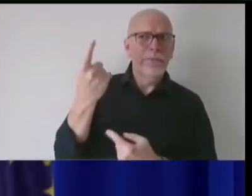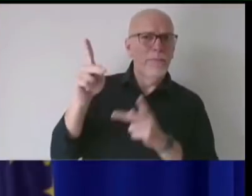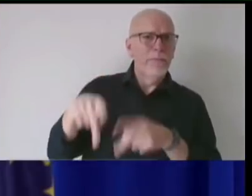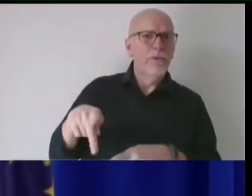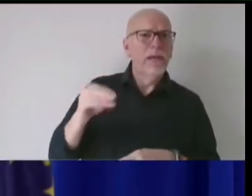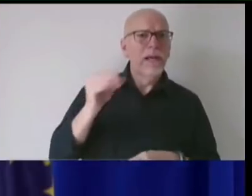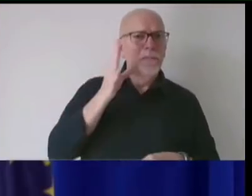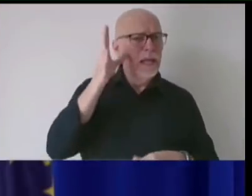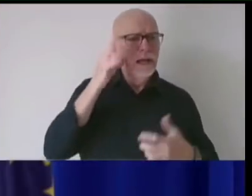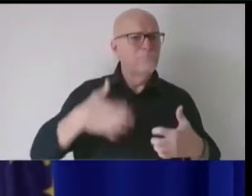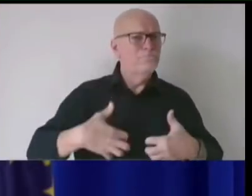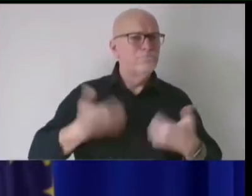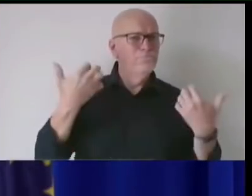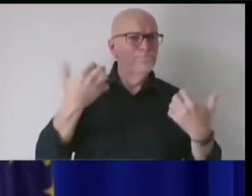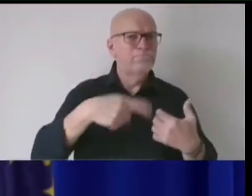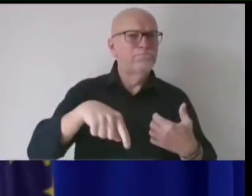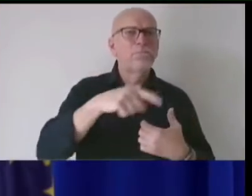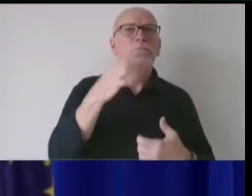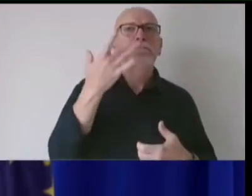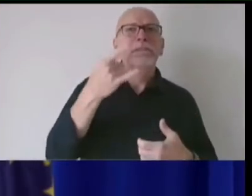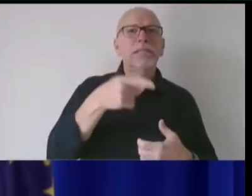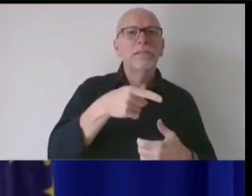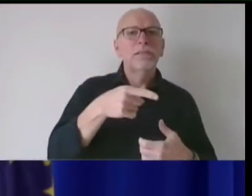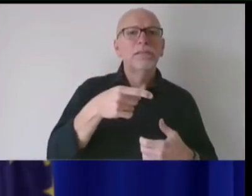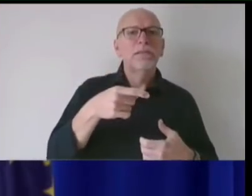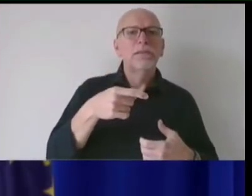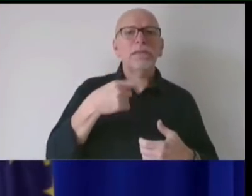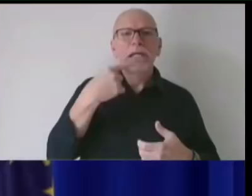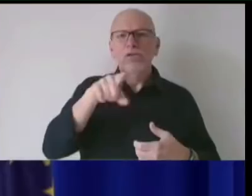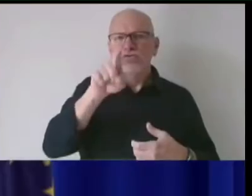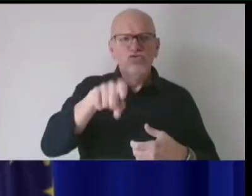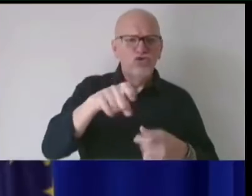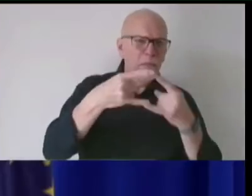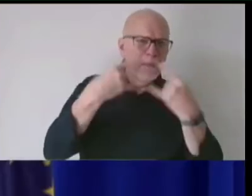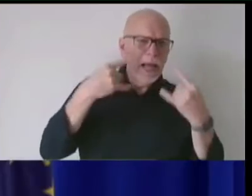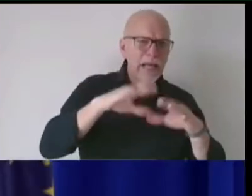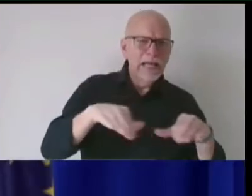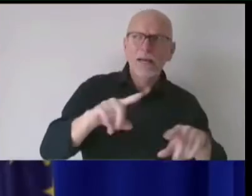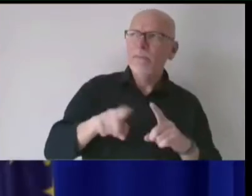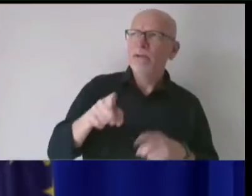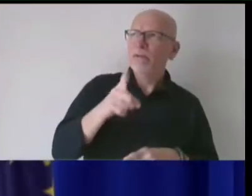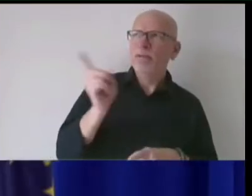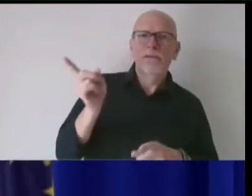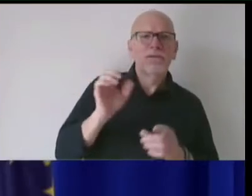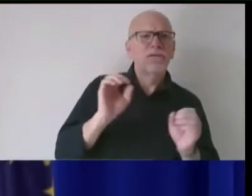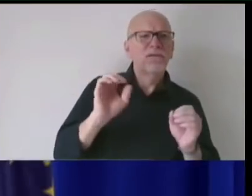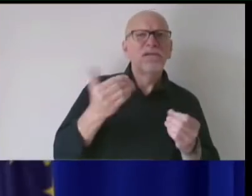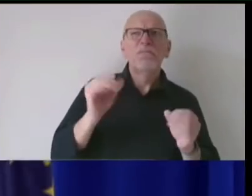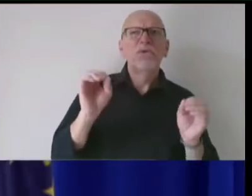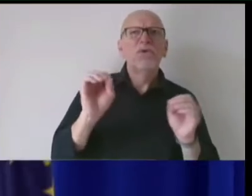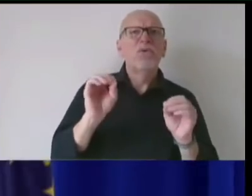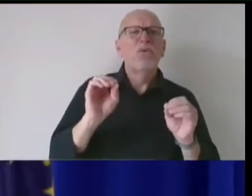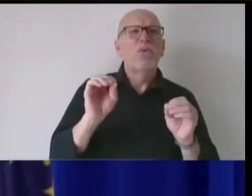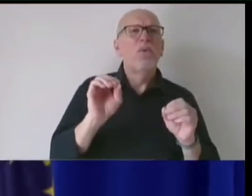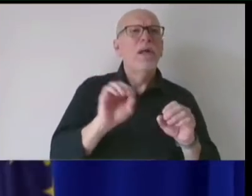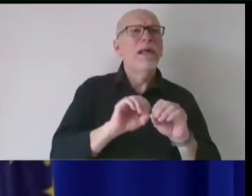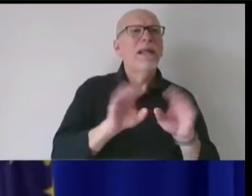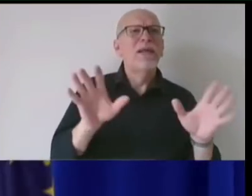incensed because they're telling you you should mask your kids, but seems to be no